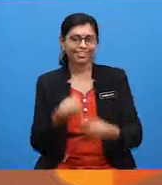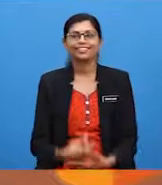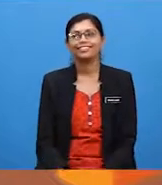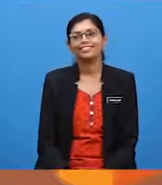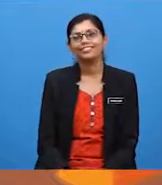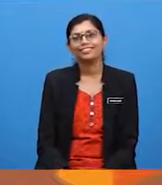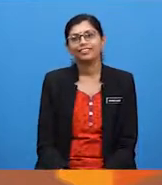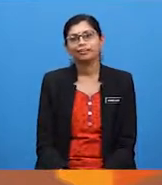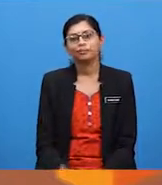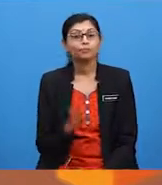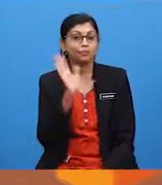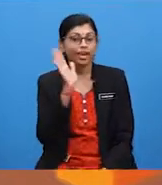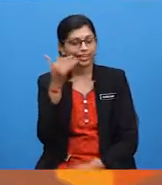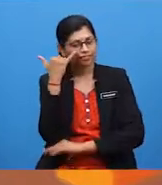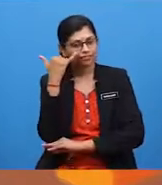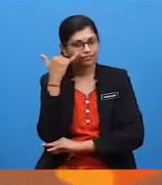Okay, bye-bye.